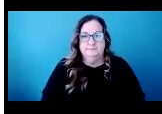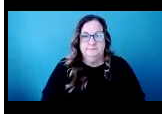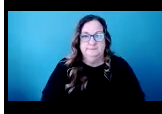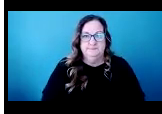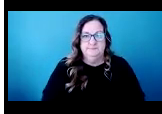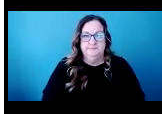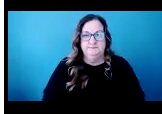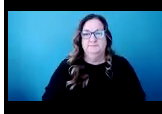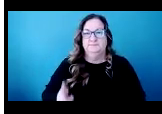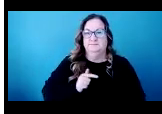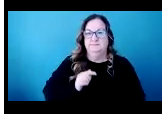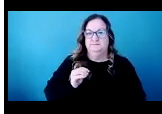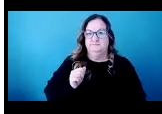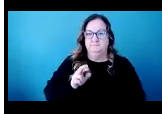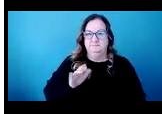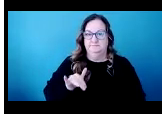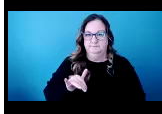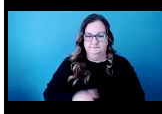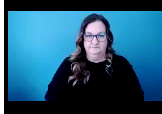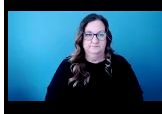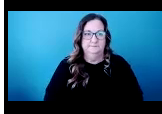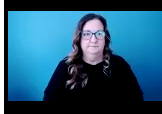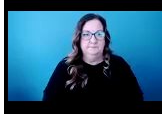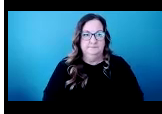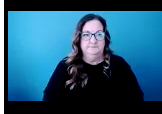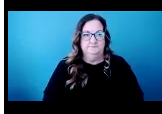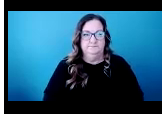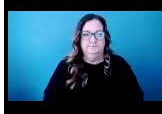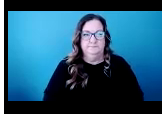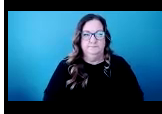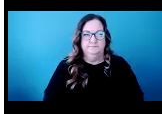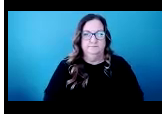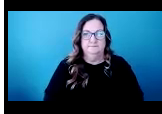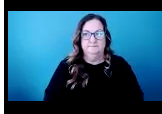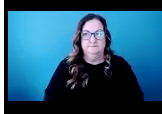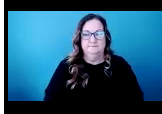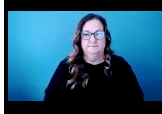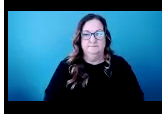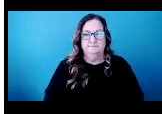Yes. So this is just kind of